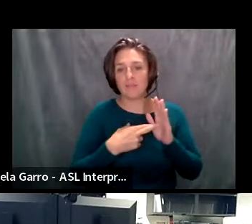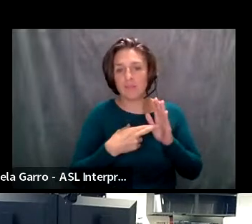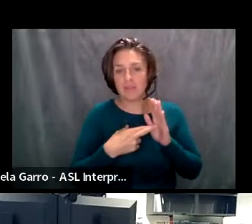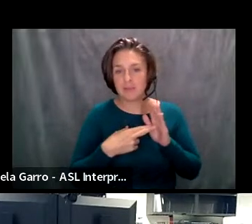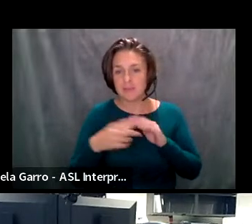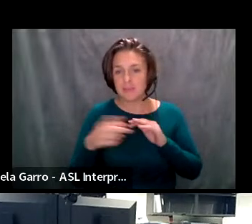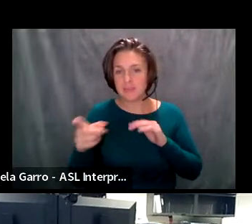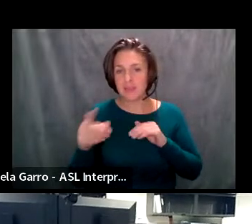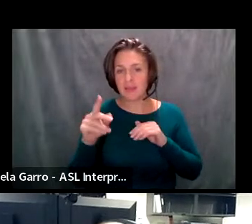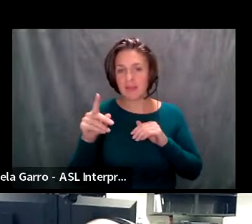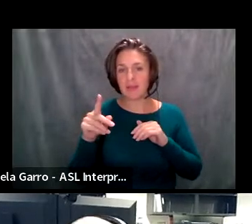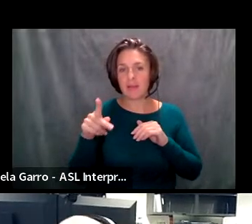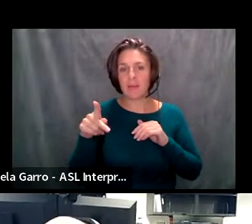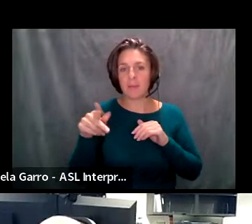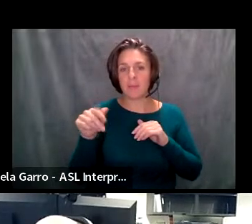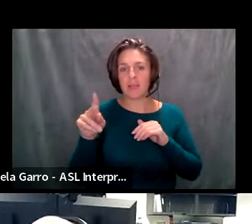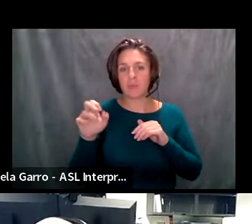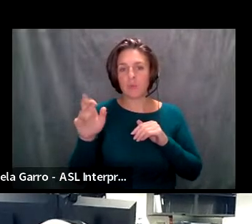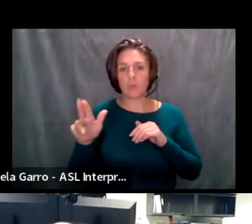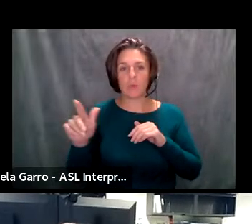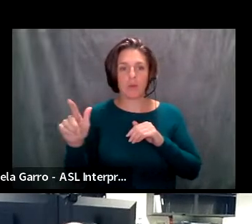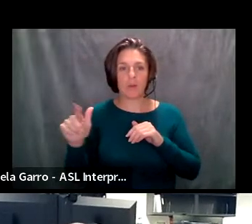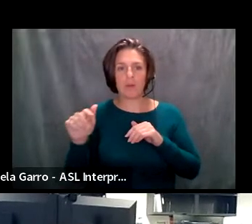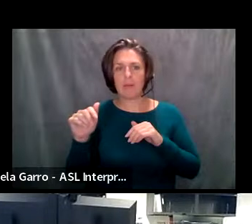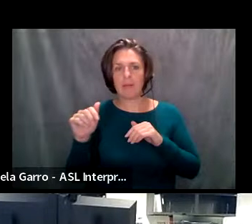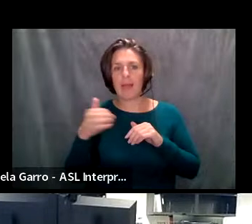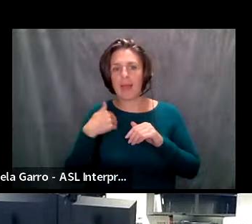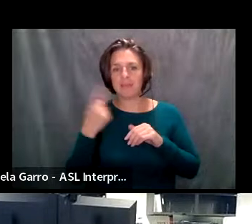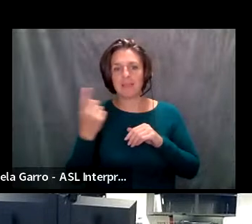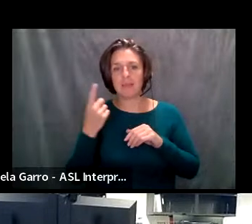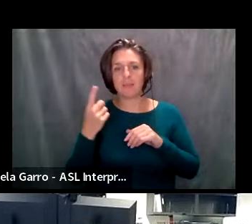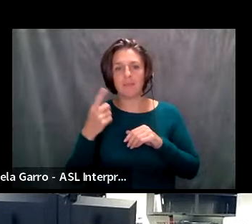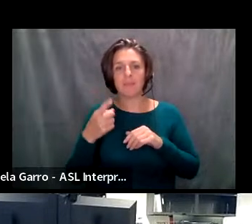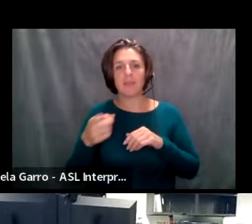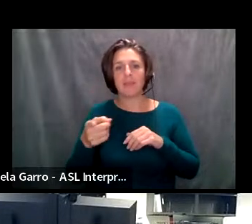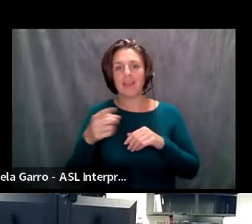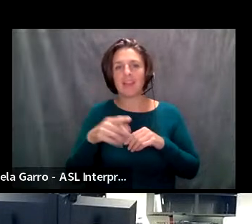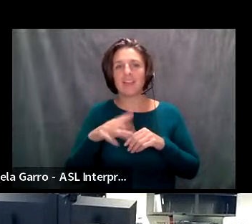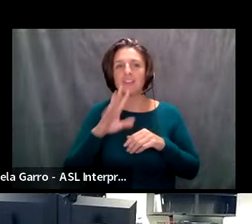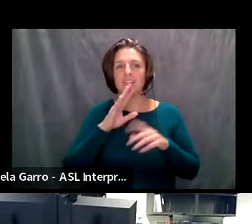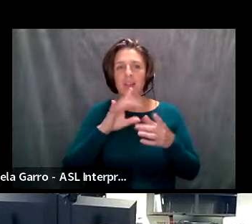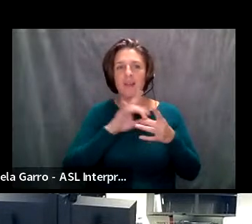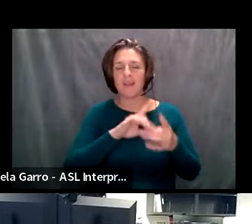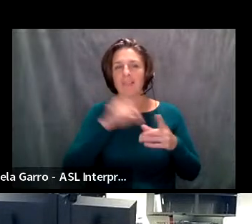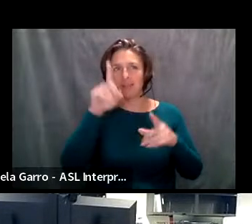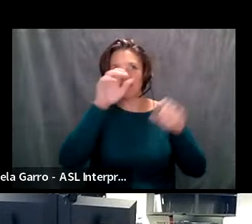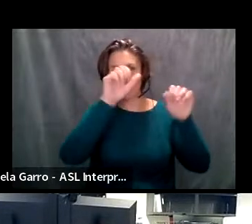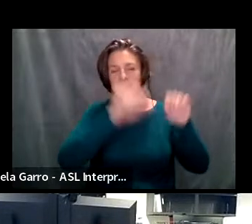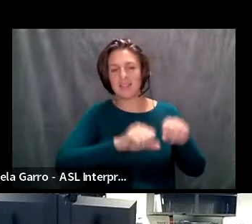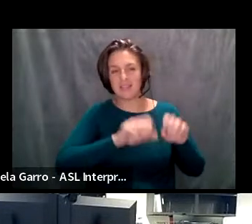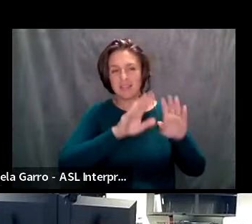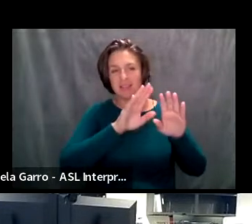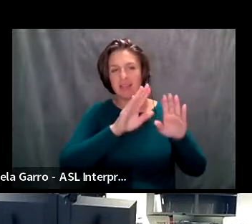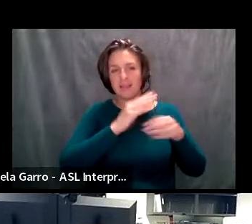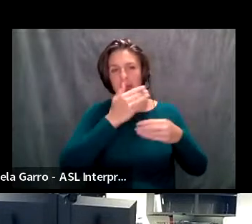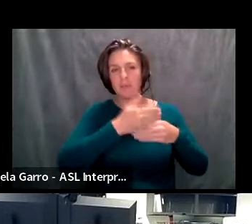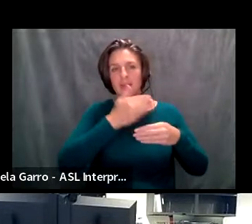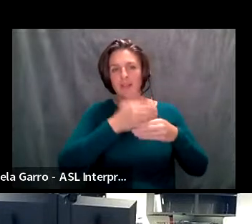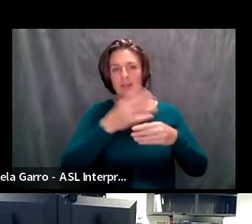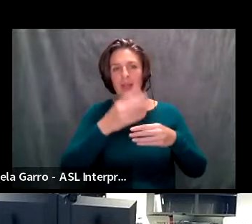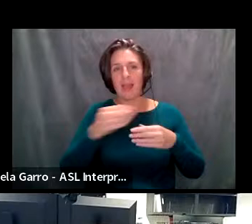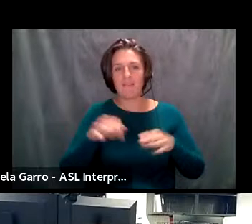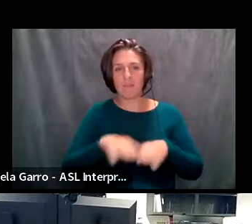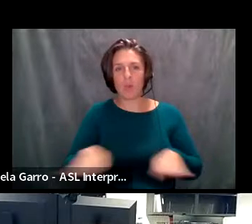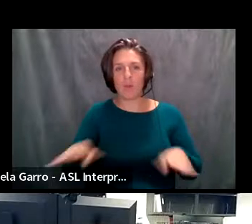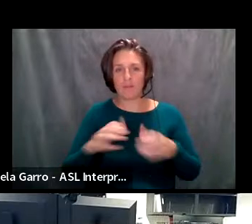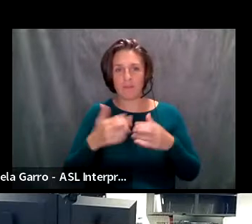ahead. Building off of Trustee Land's inquiry about the shades and stuff of the classroom and the flooring, coming